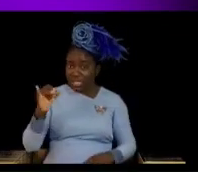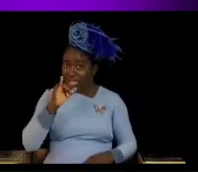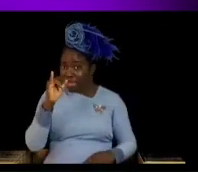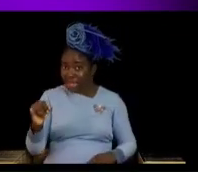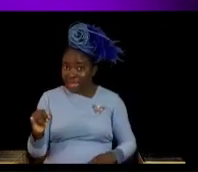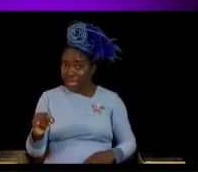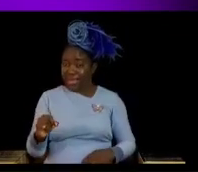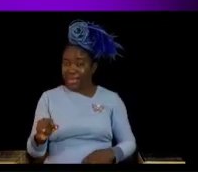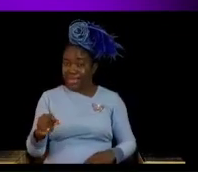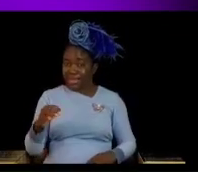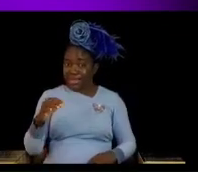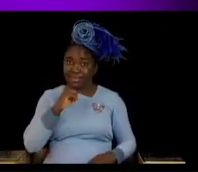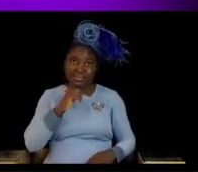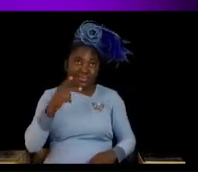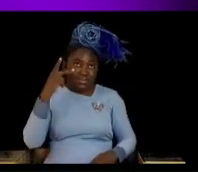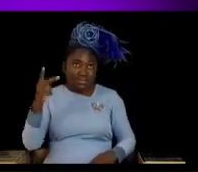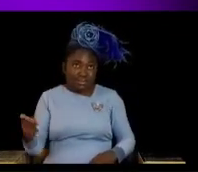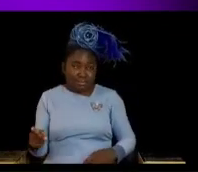them.